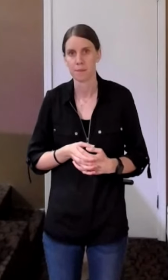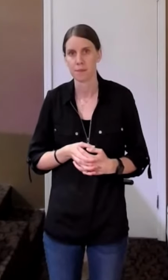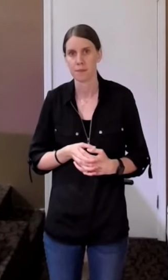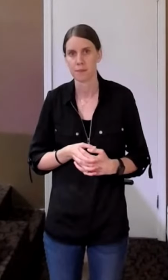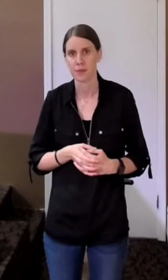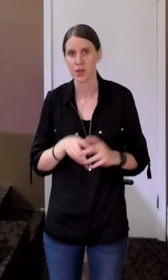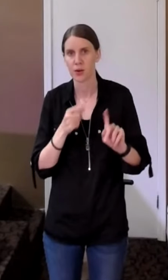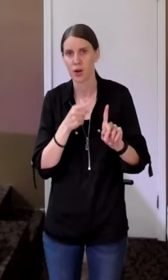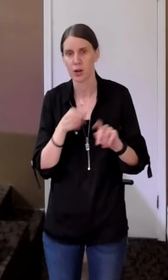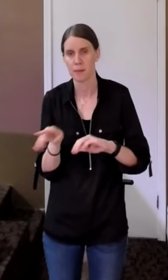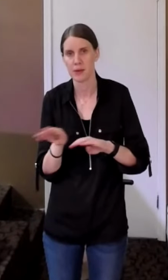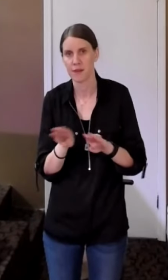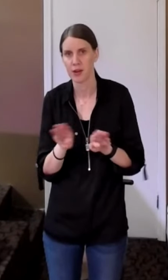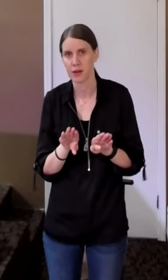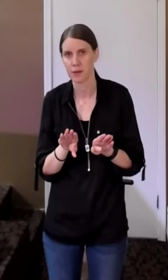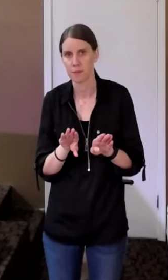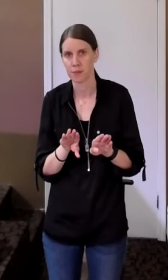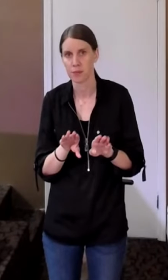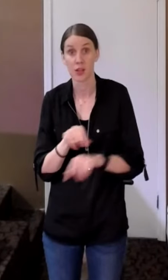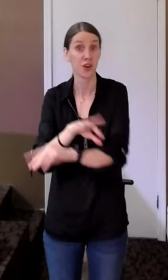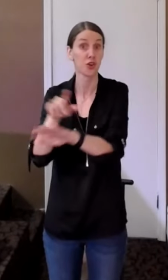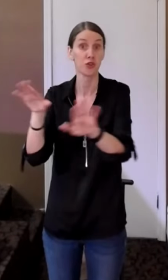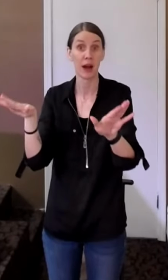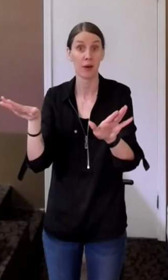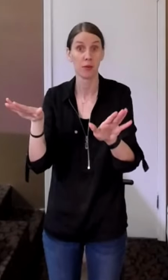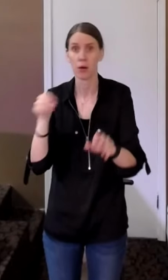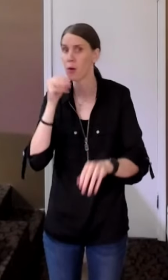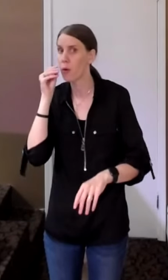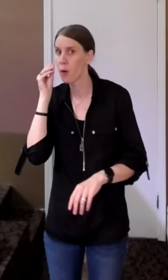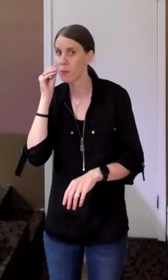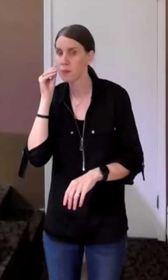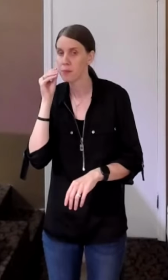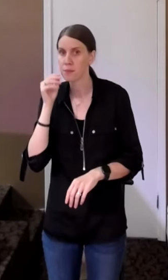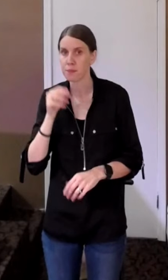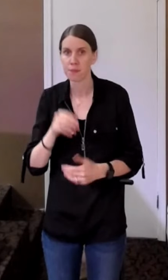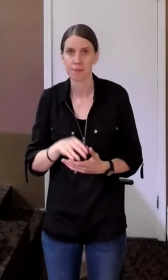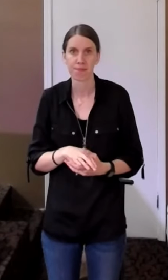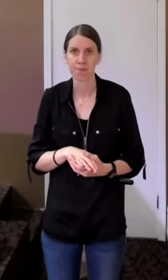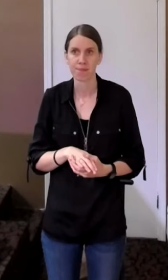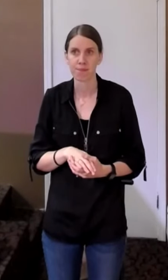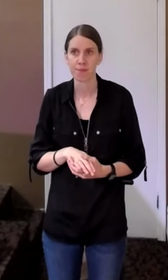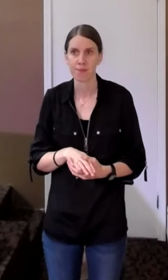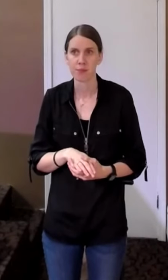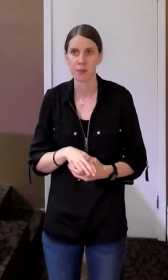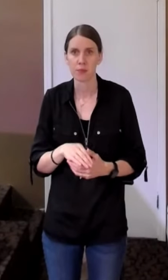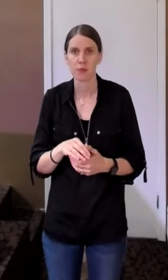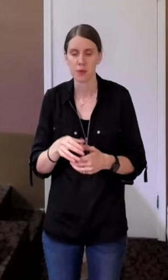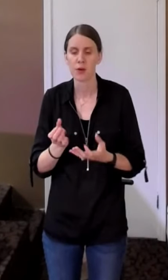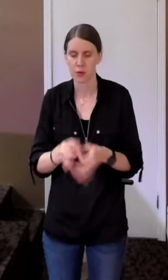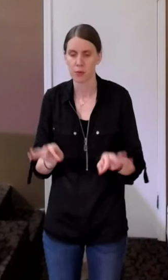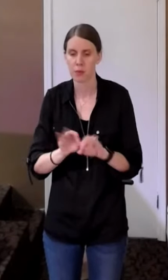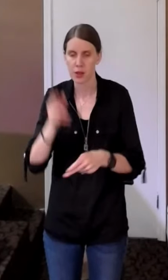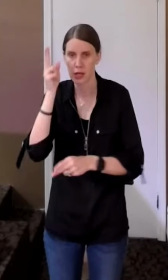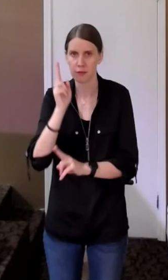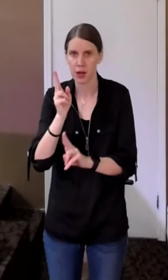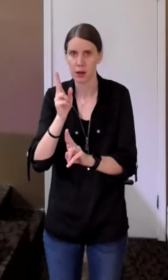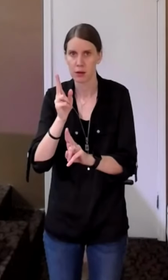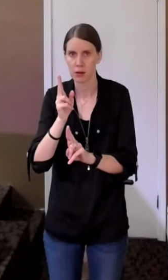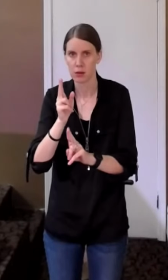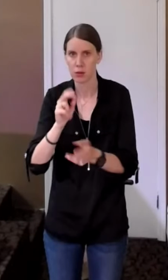Her behavior, whether publicly or in the home, you know, is honorable. It's